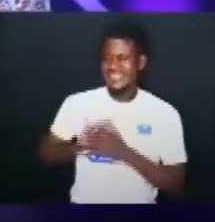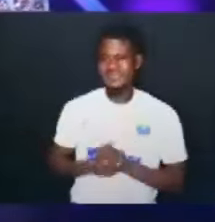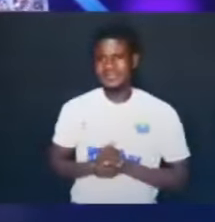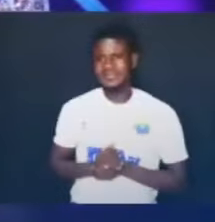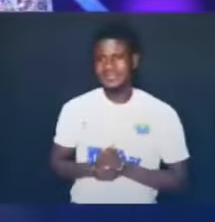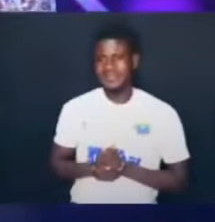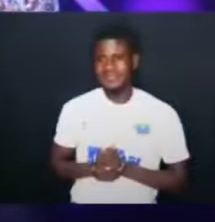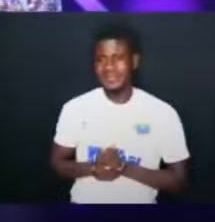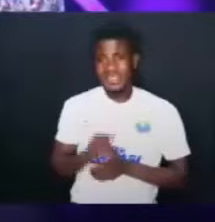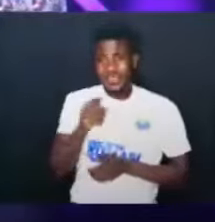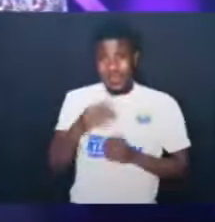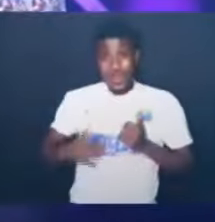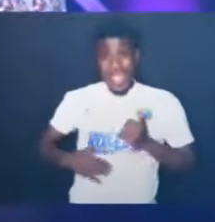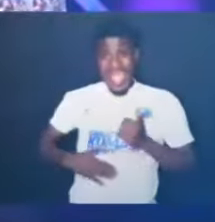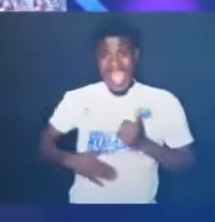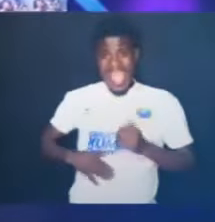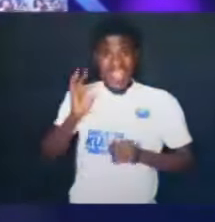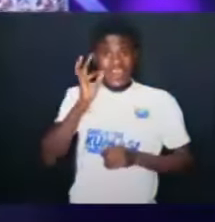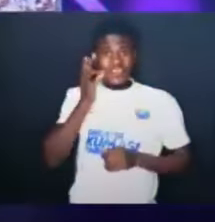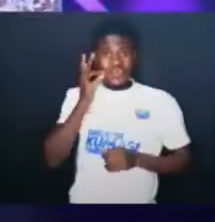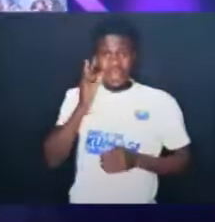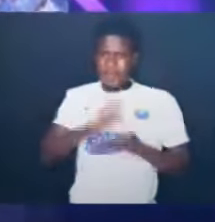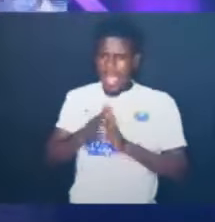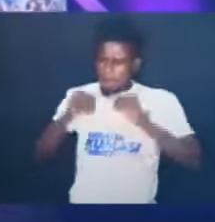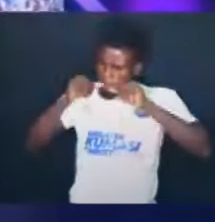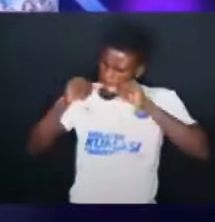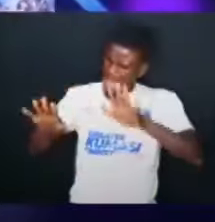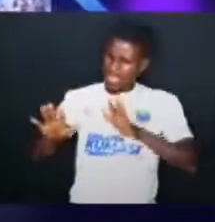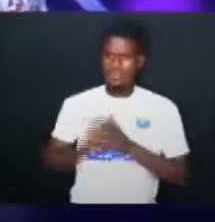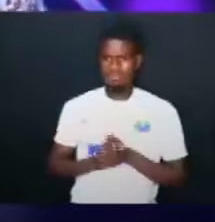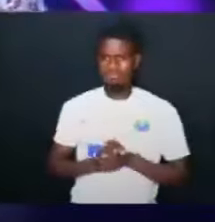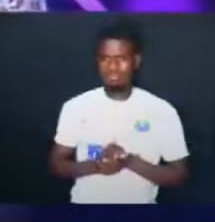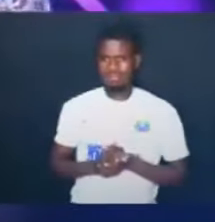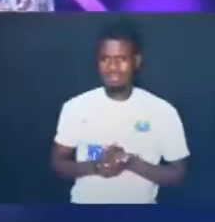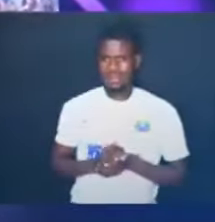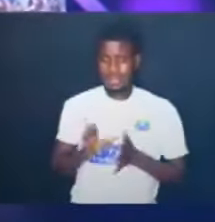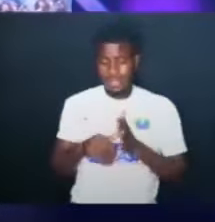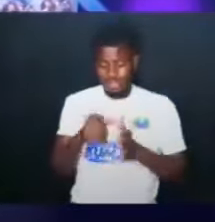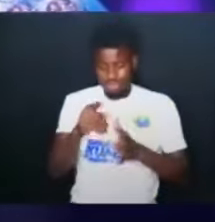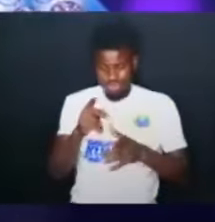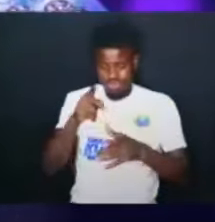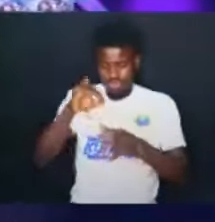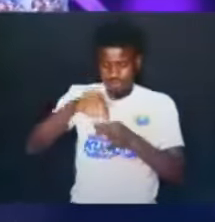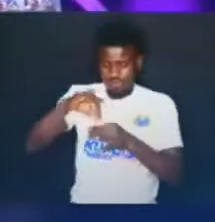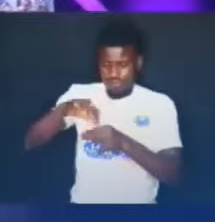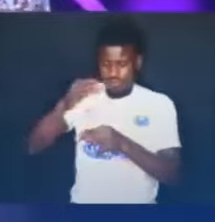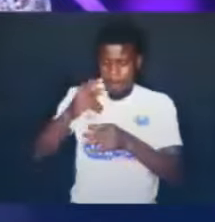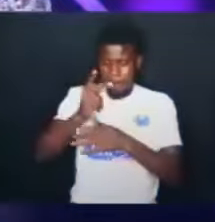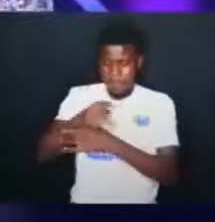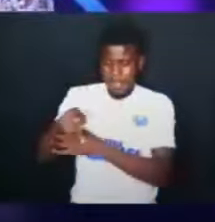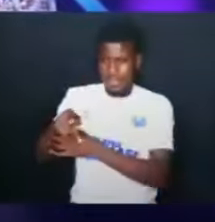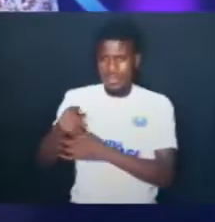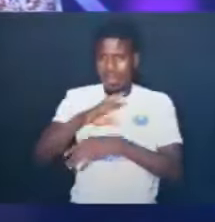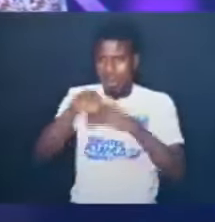The fruit of your womb will be blessed. And the crops of your land and the young of your livestock, the calf